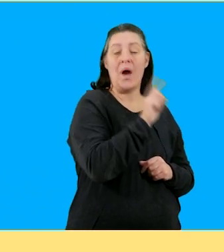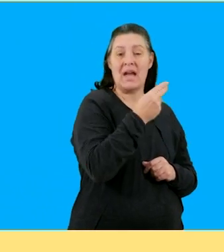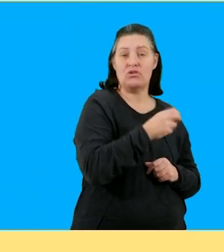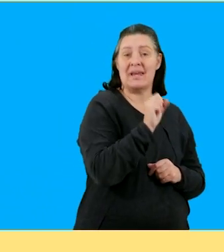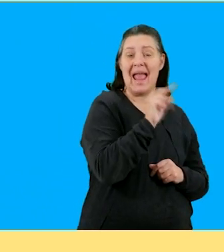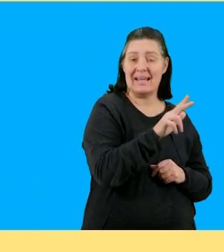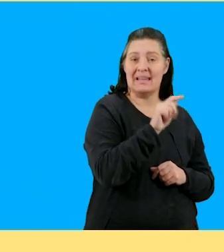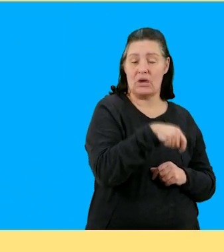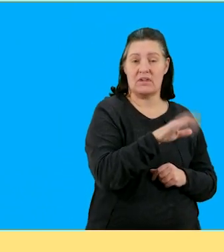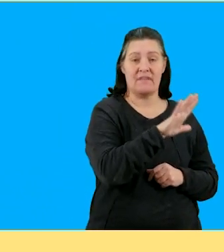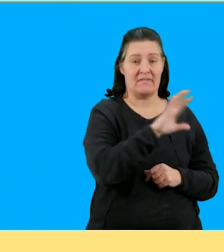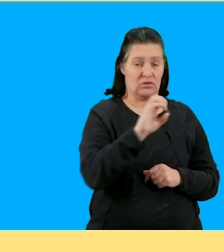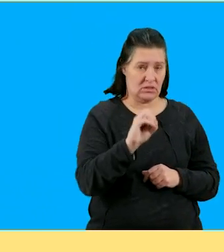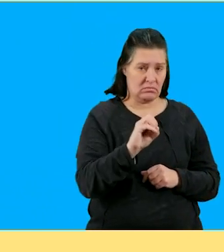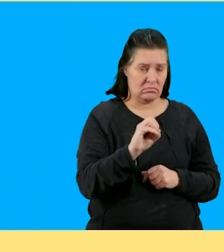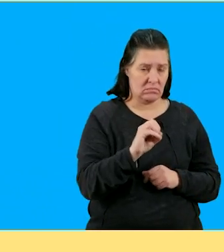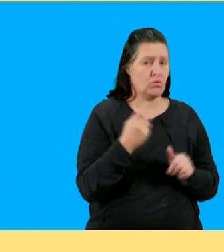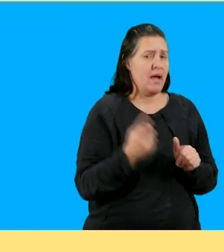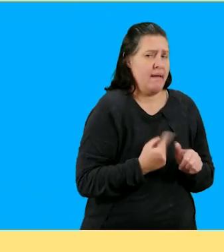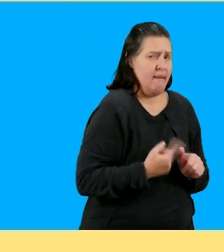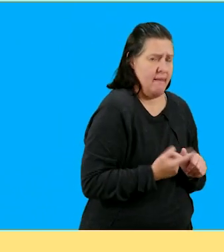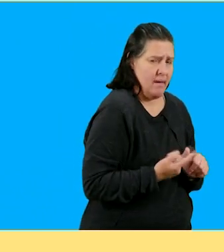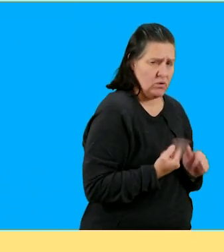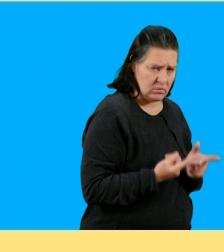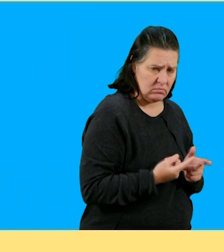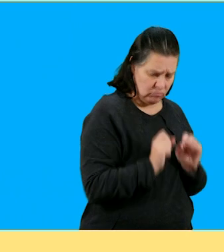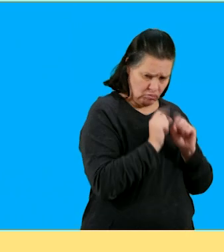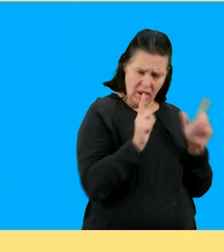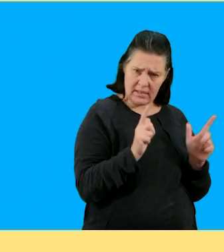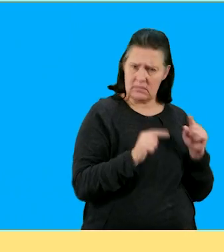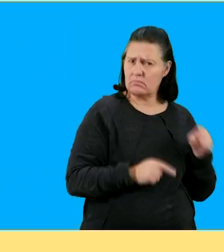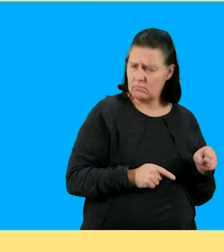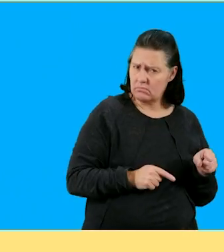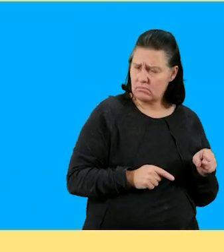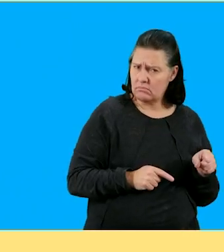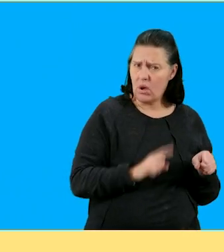118,500. So we then conducted a physical stock taking and we realized that we have